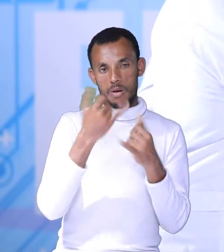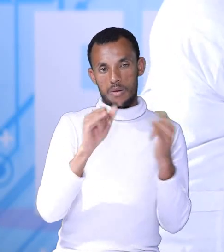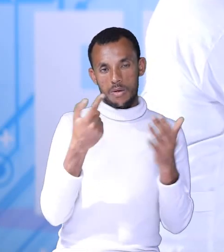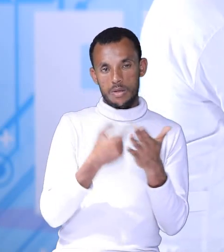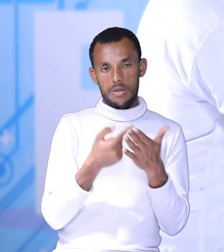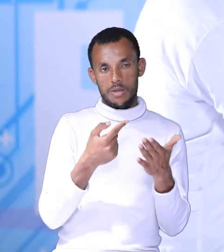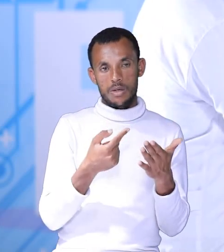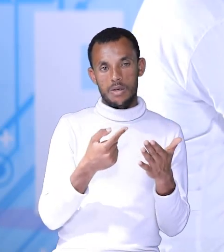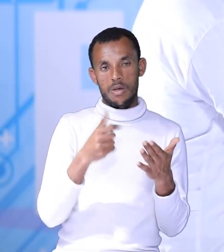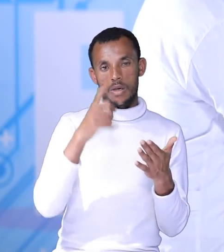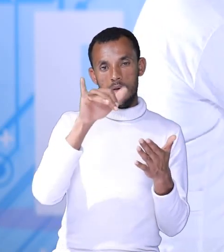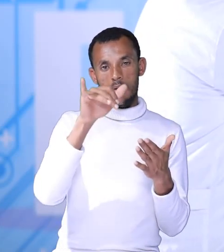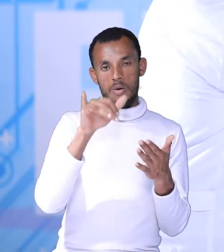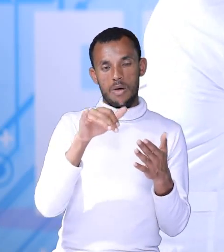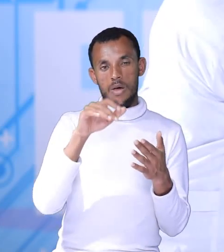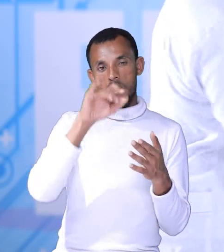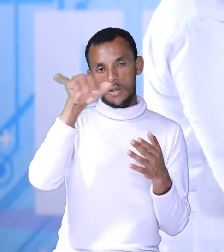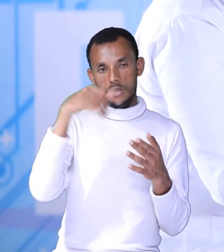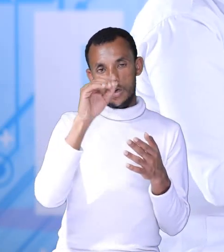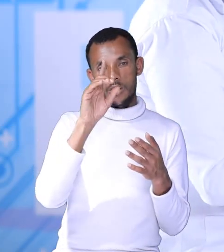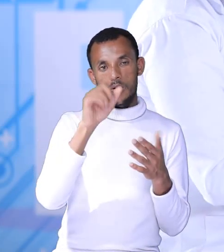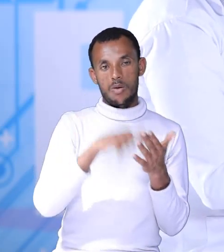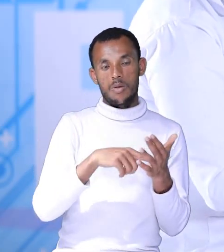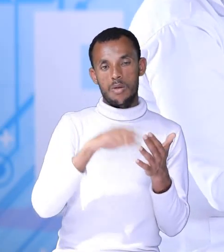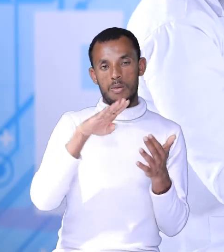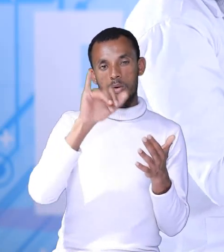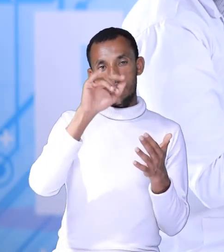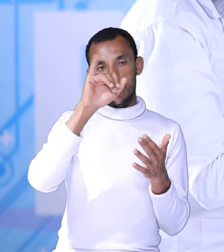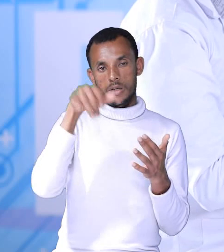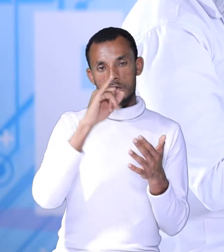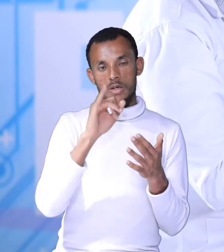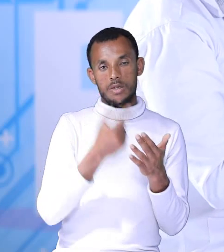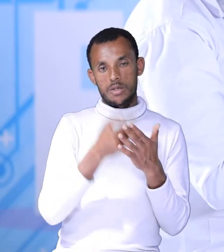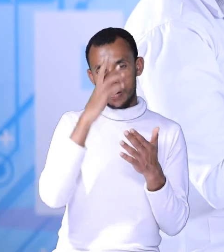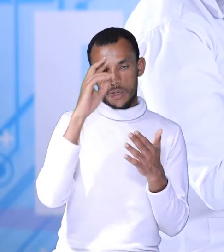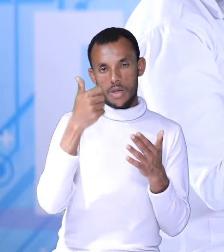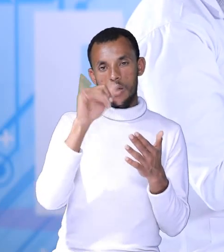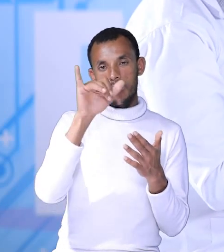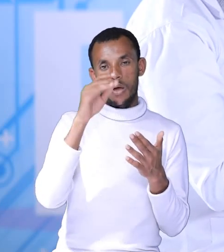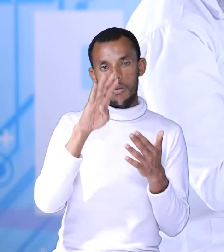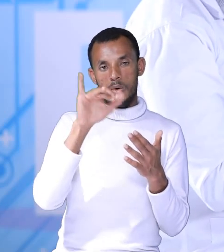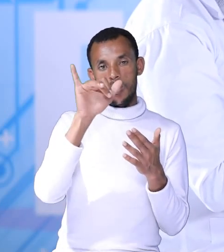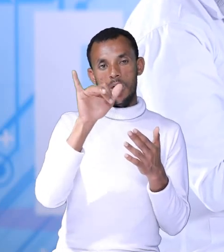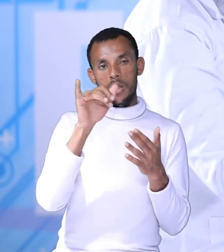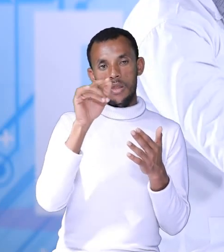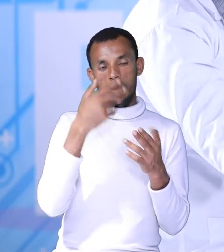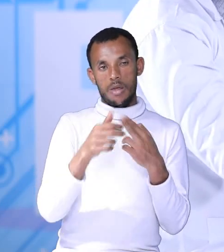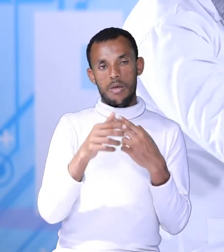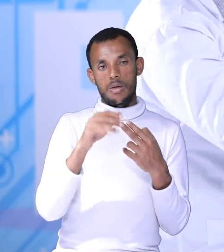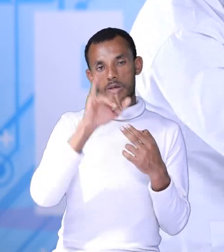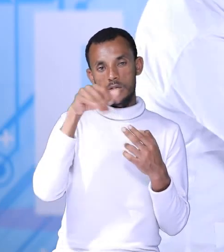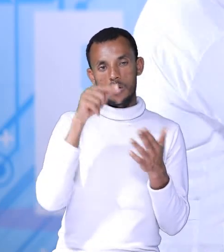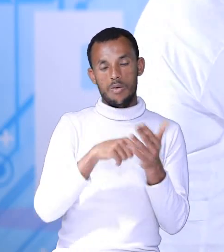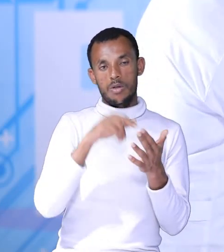one here, ay j dot by j, in this case ay by times j dot j. J dot j